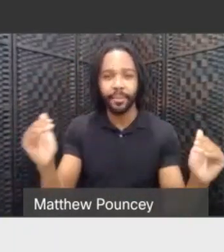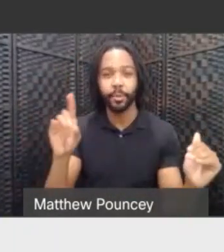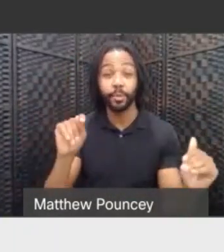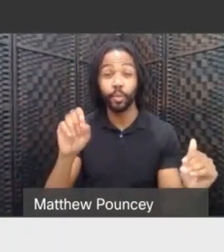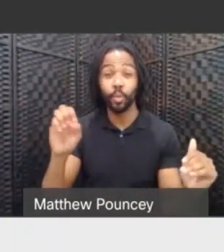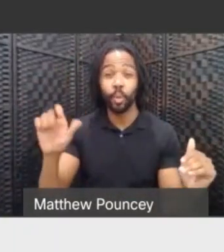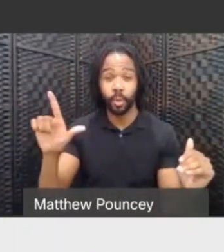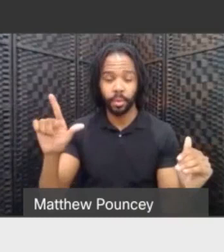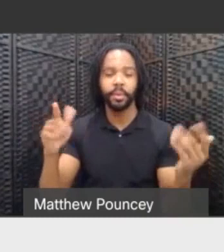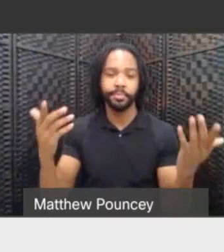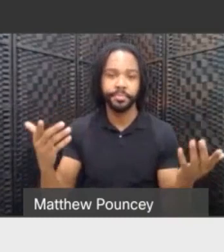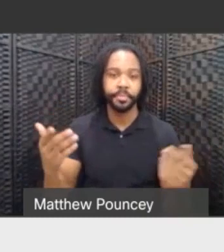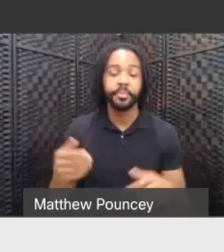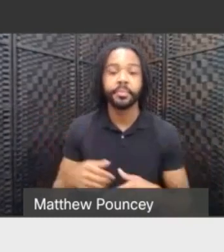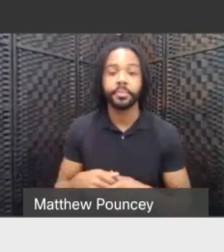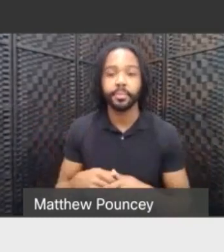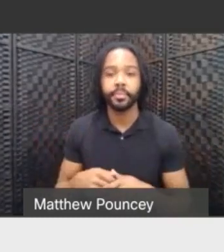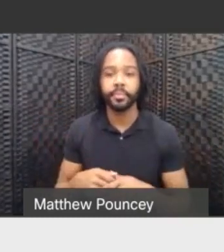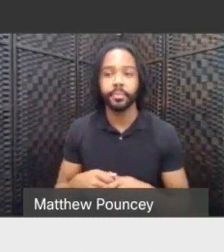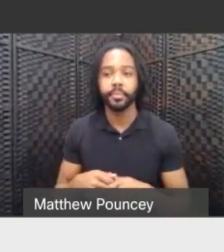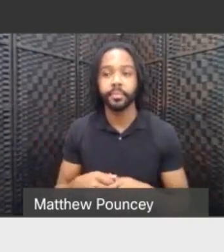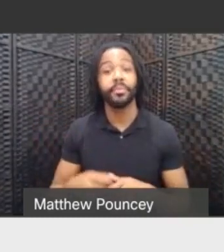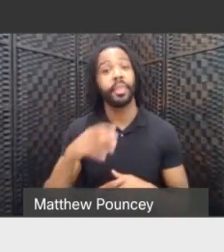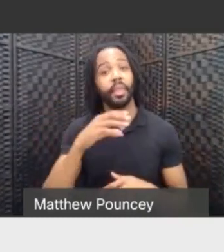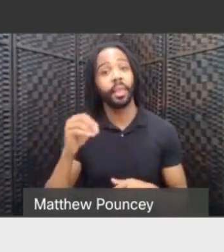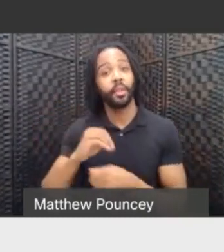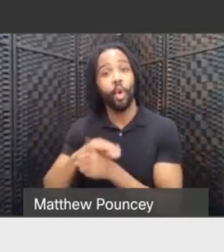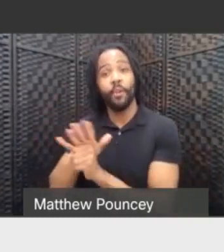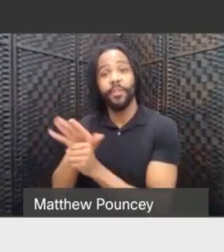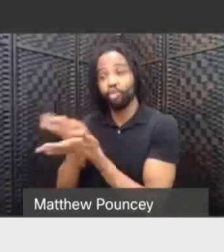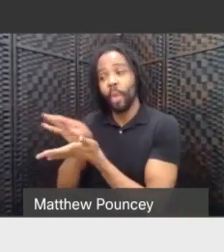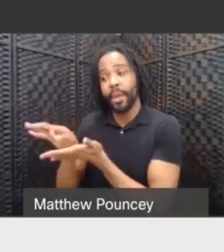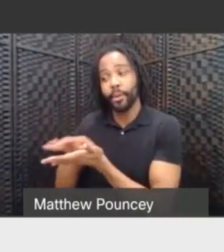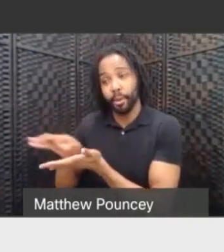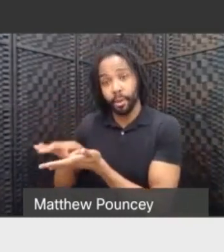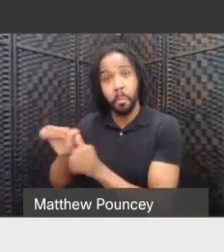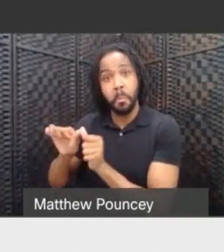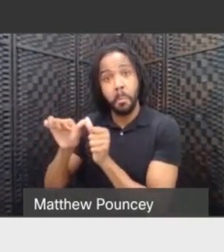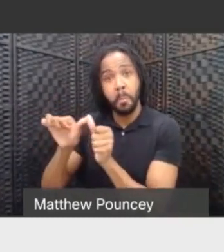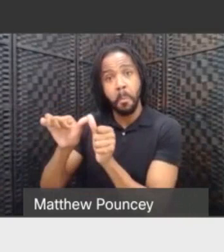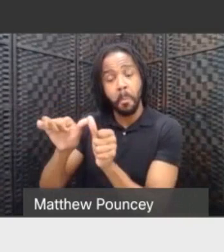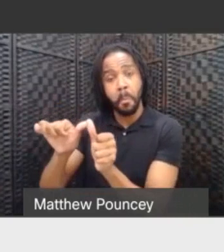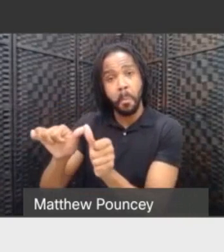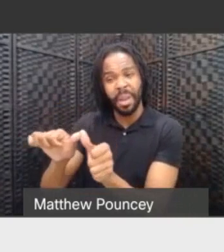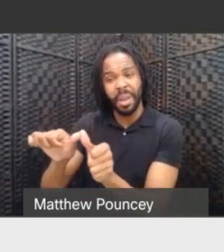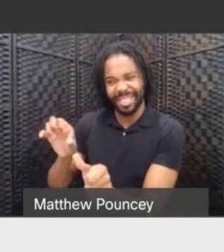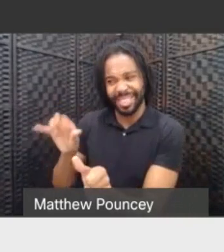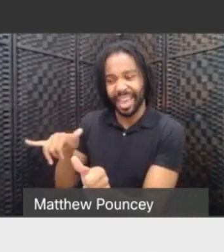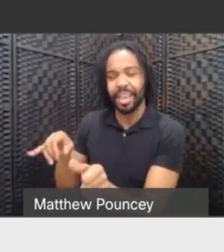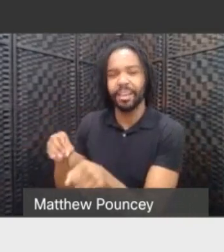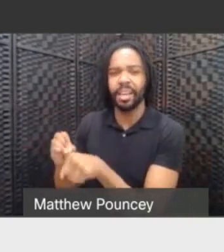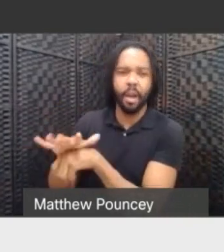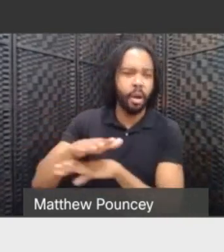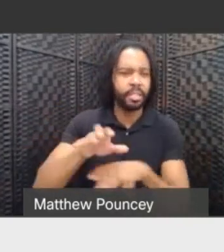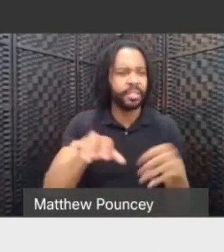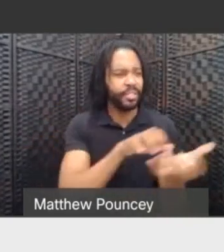and the fact that the COVID tracker has not been retired and is still into effect has caused some